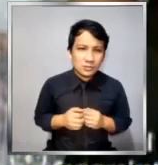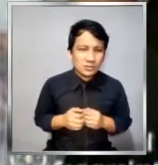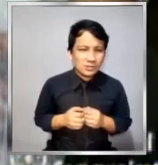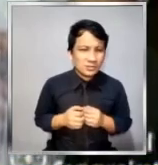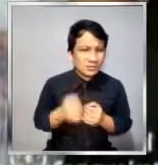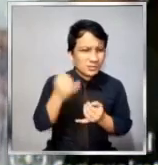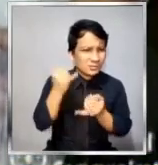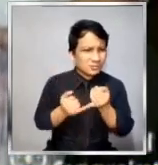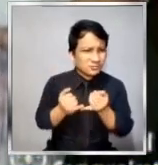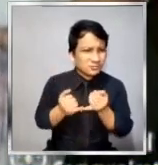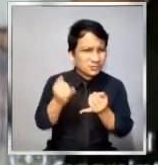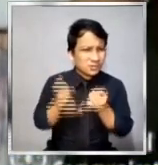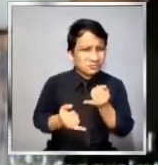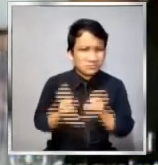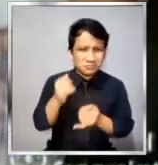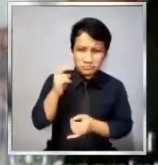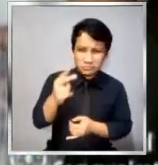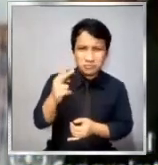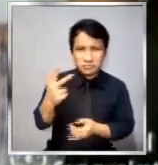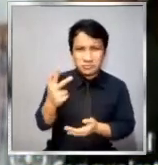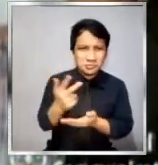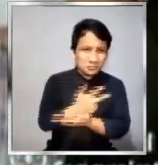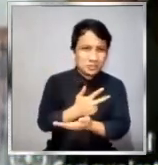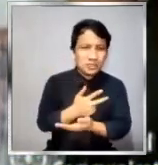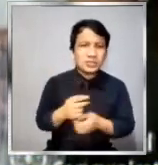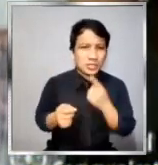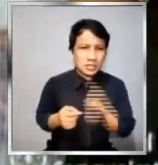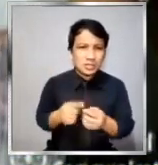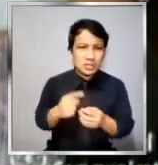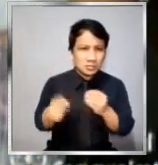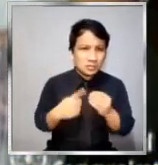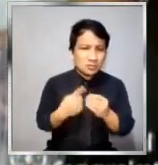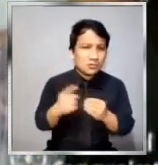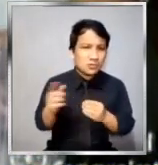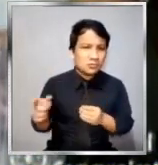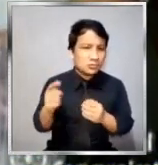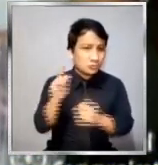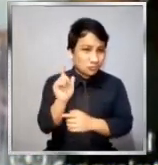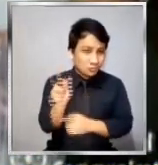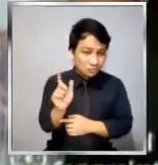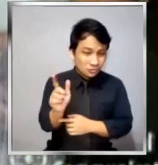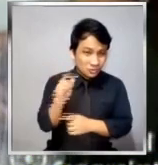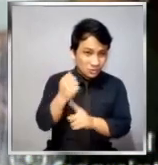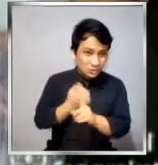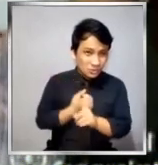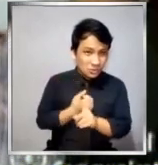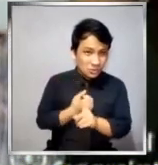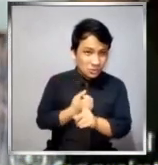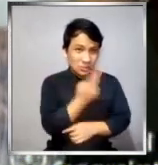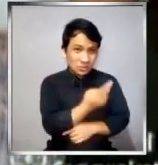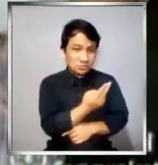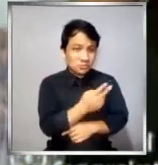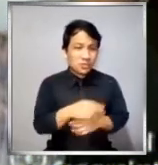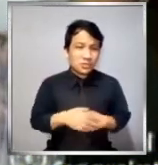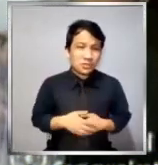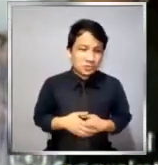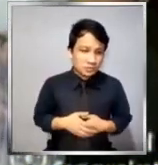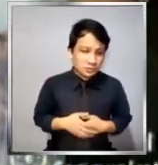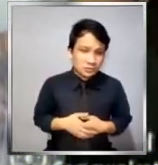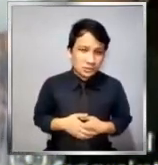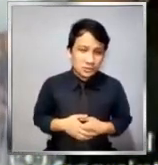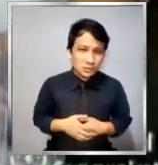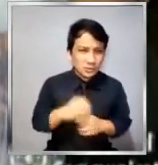last 3-4 weeks from August 10 to August 13. So makita po natin yung recent 1 to 2 weeks, August 24 to September 6, ang laki po